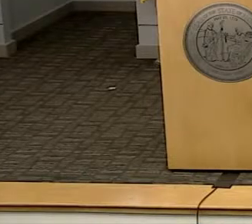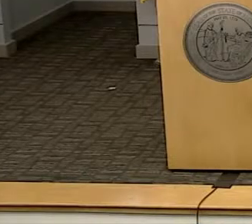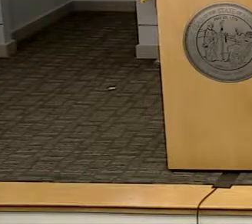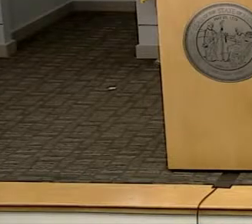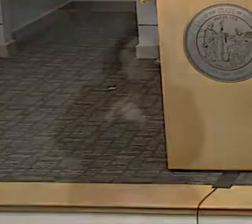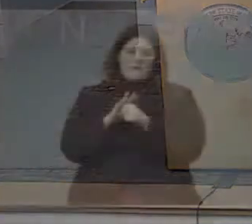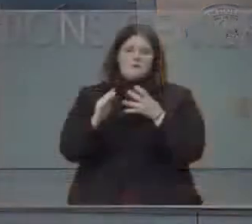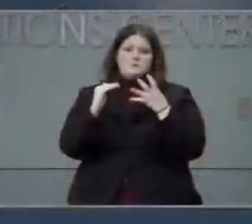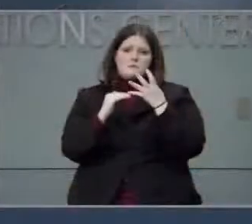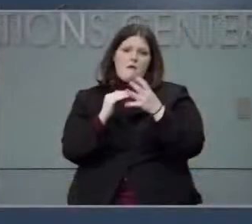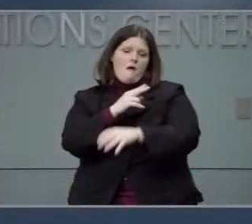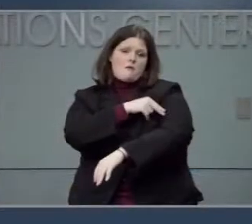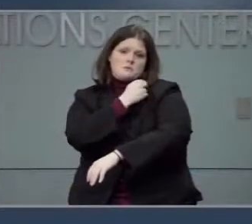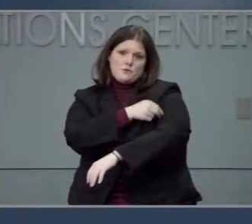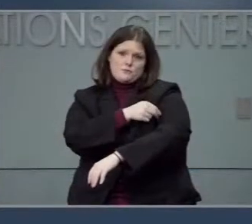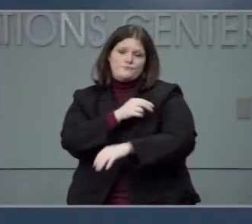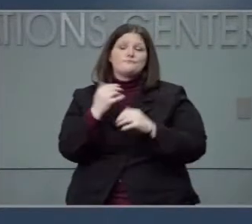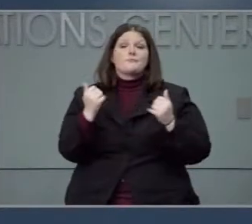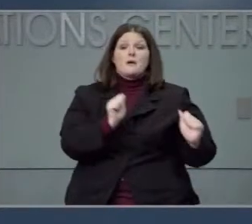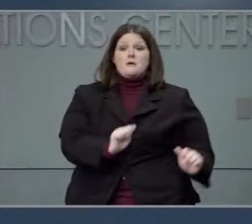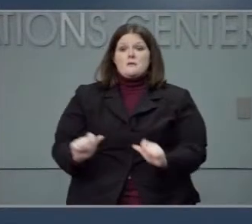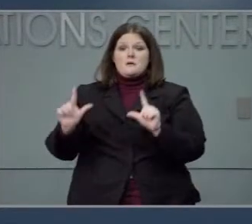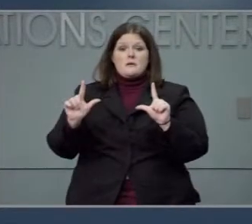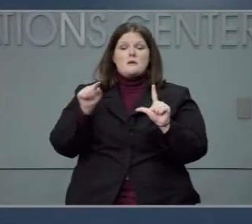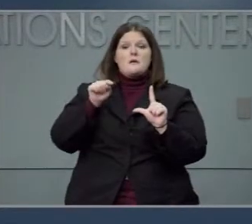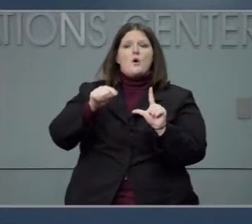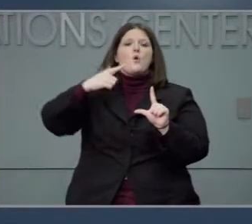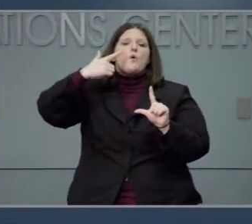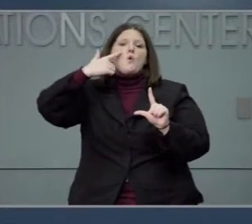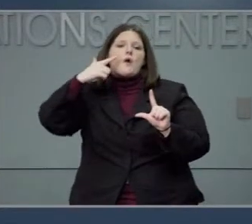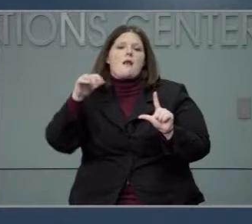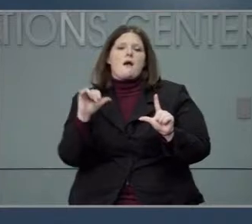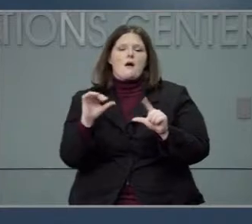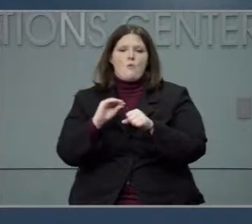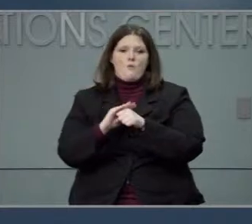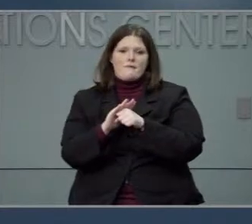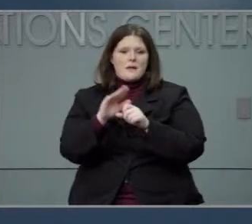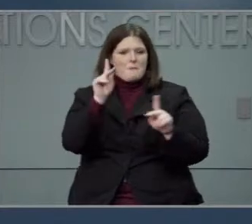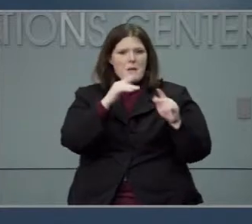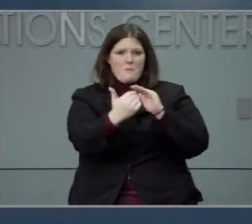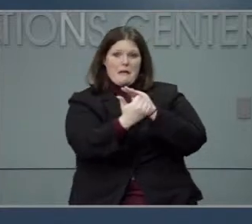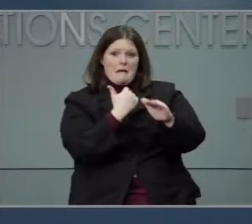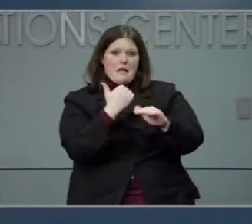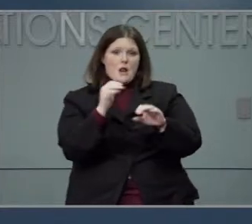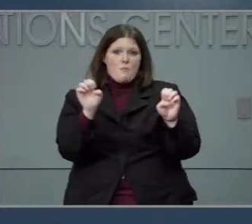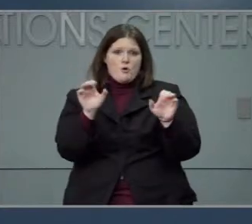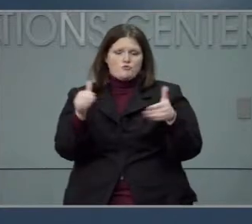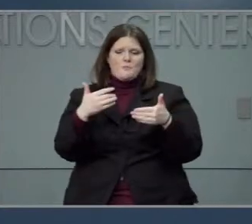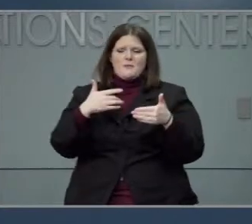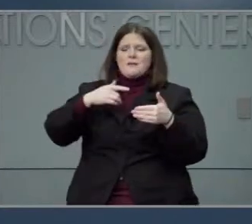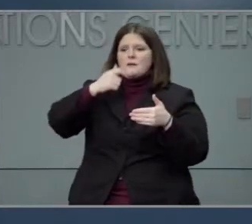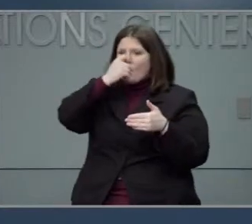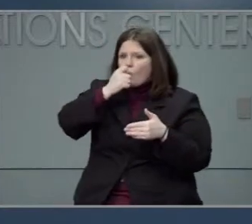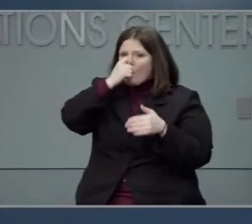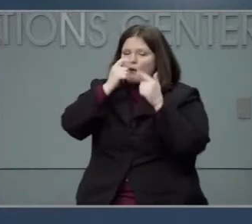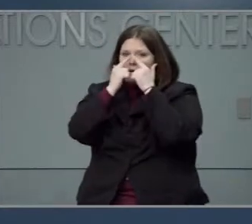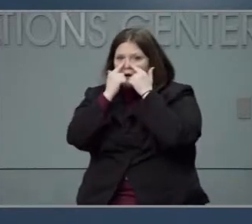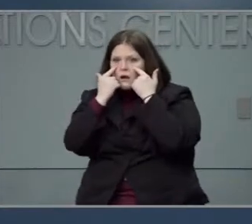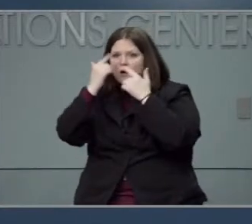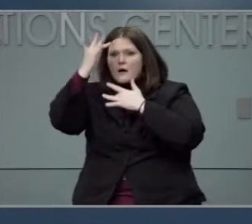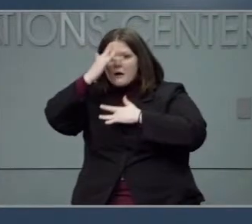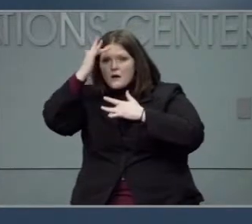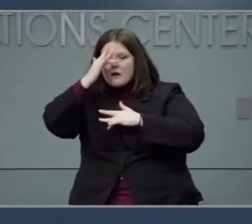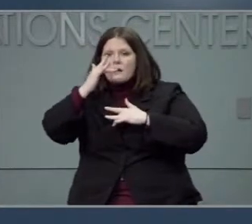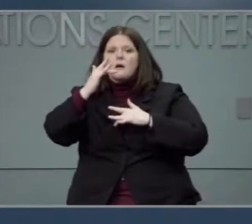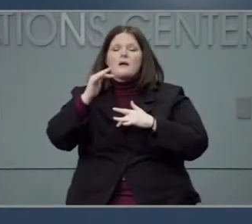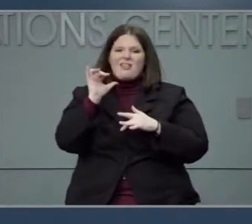to the emergency department with COVID-like symptoms. It's our earliest detection mechanism. And you can see when looking at that yellow line that the trend